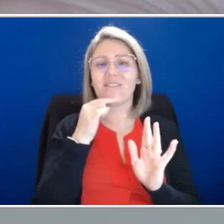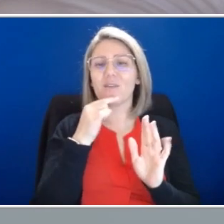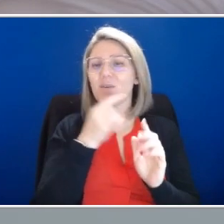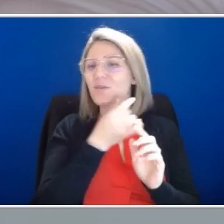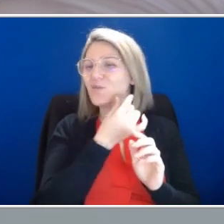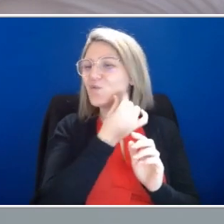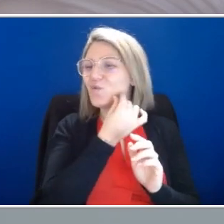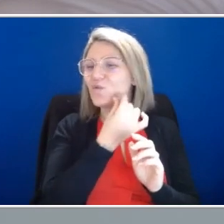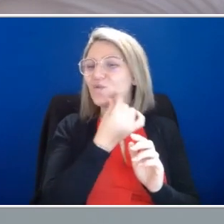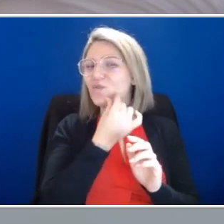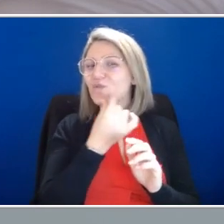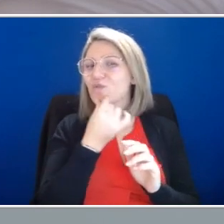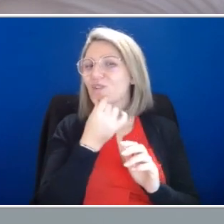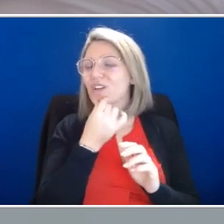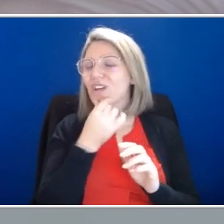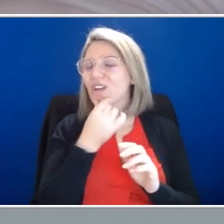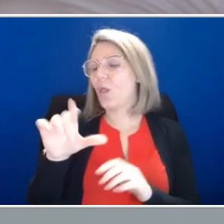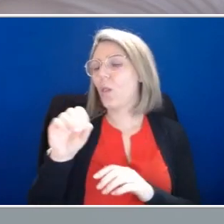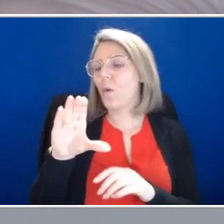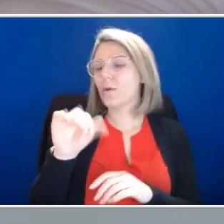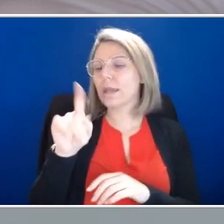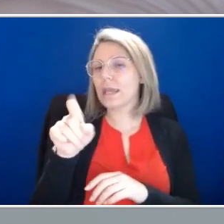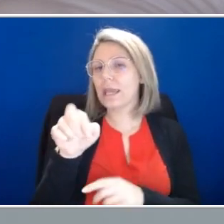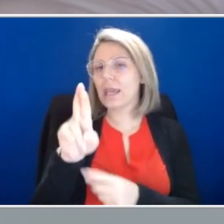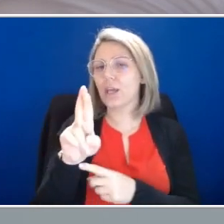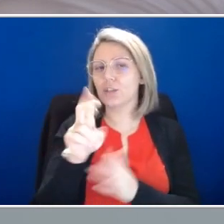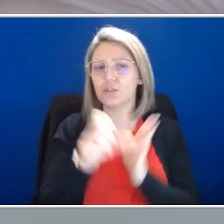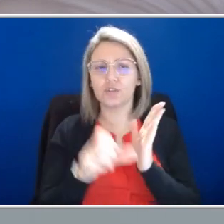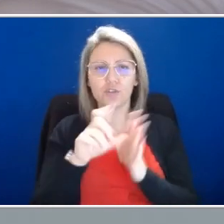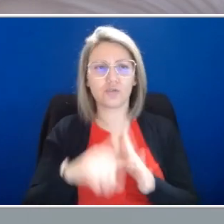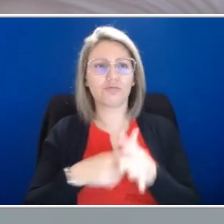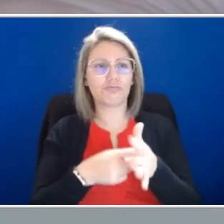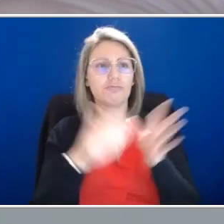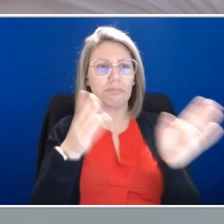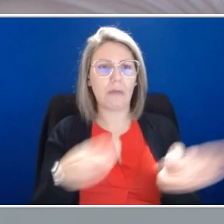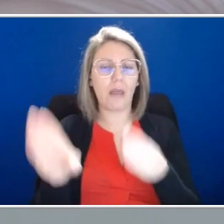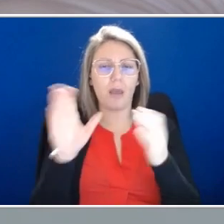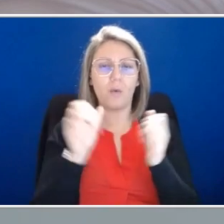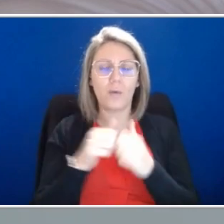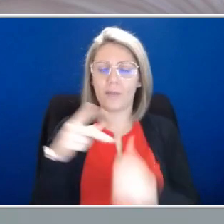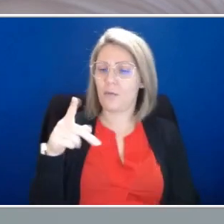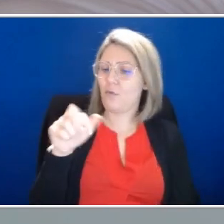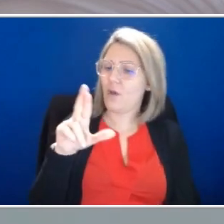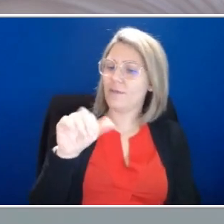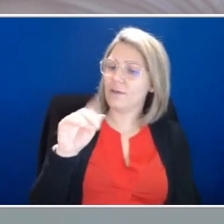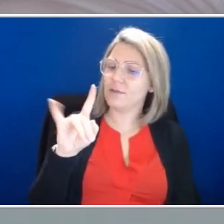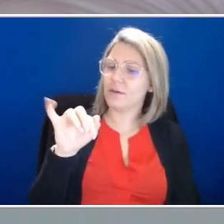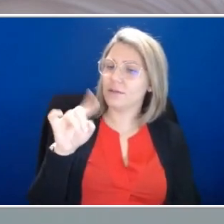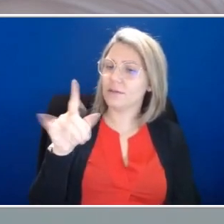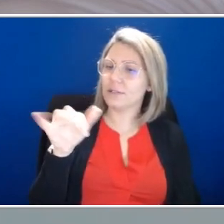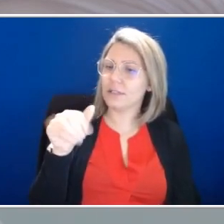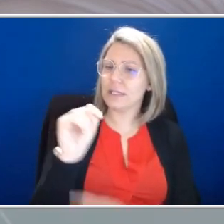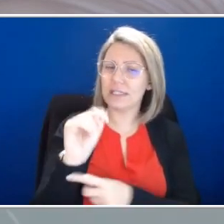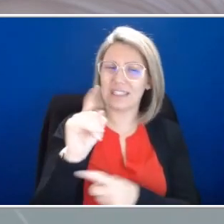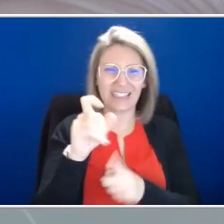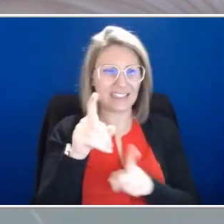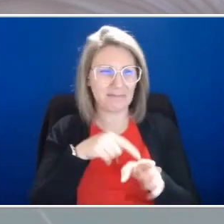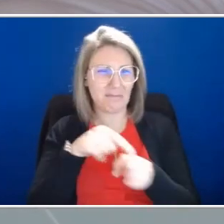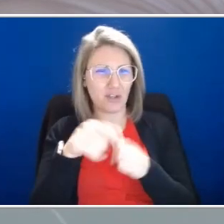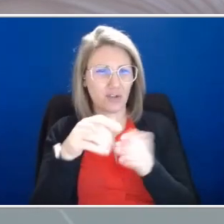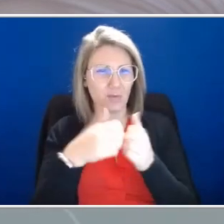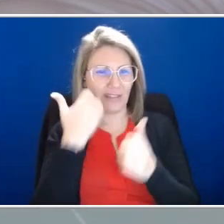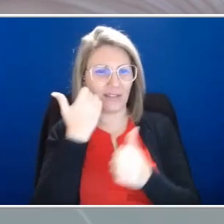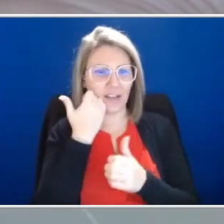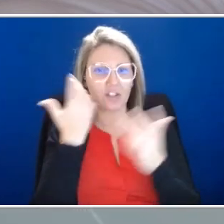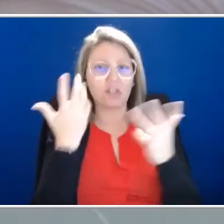locators. So the surgery was virtually planned with a prosthodontist, which is a specialty of dentistry. And so we were able to